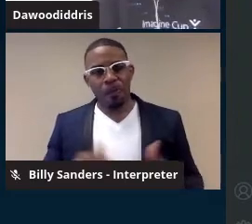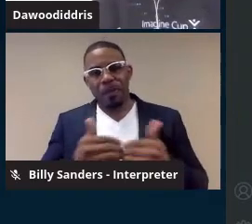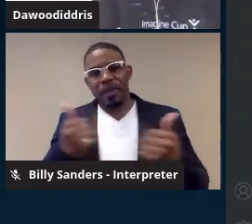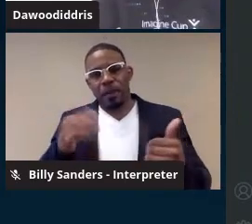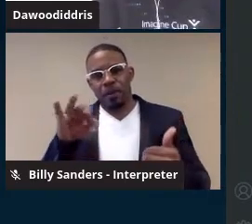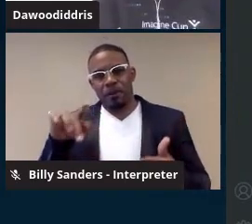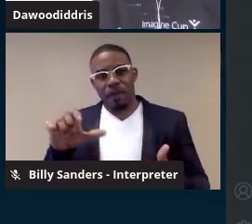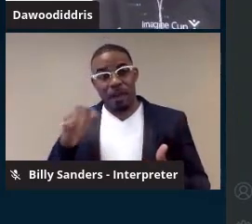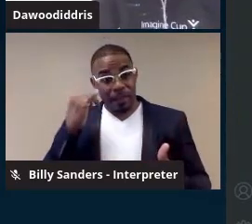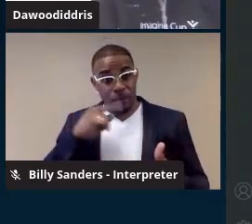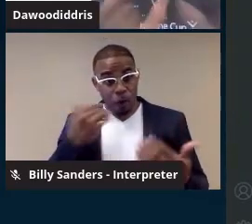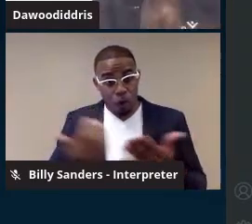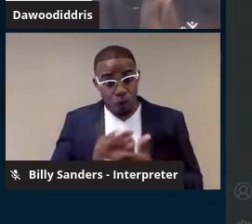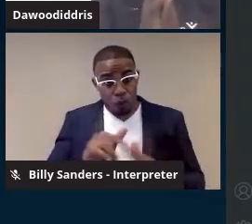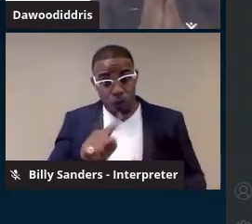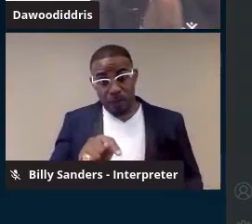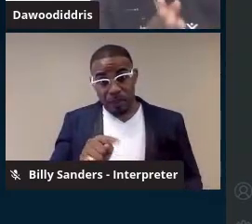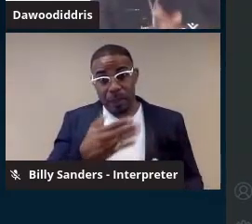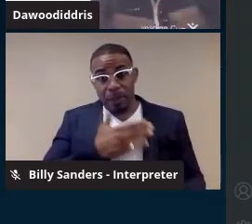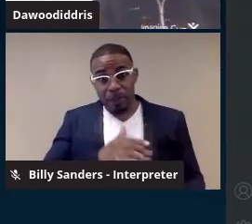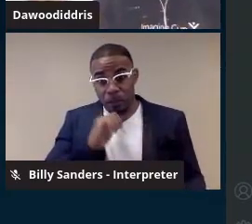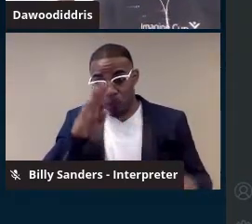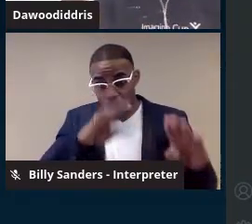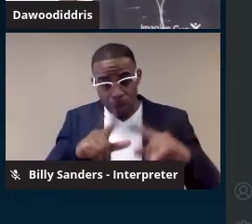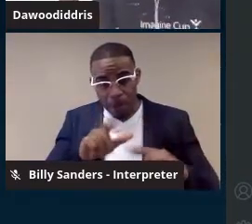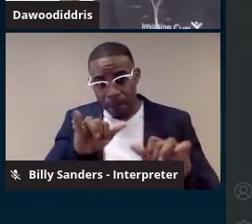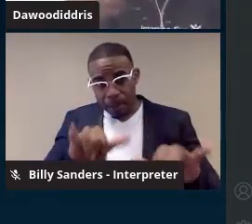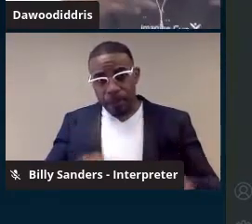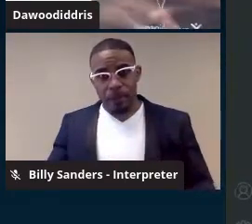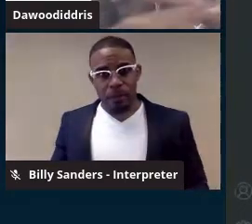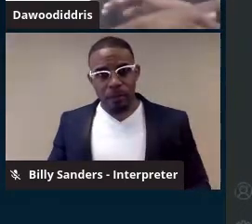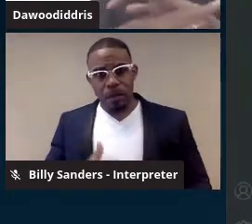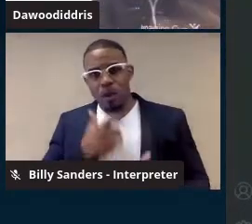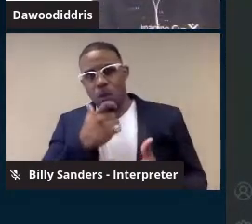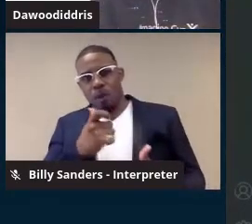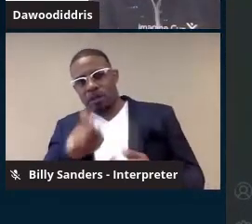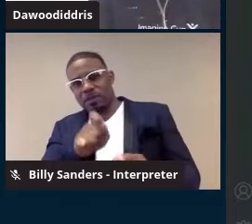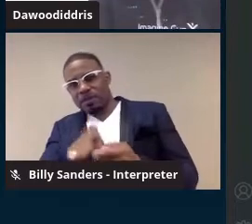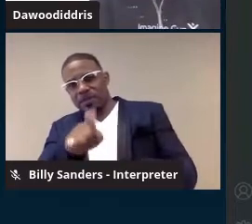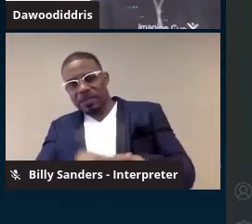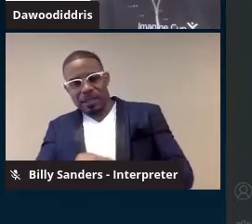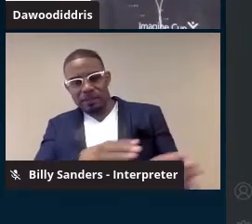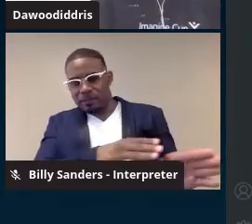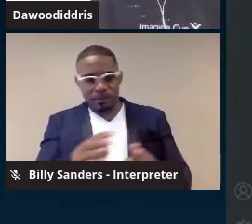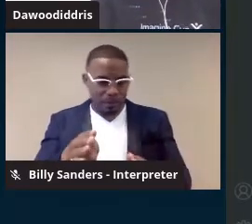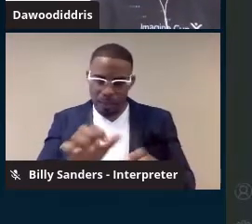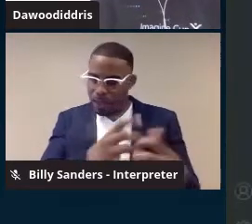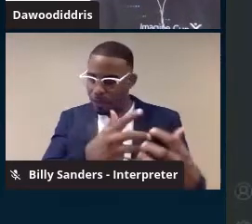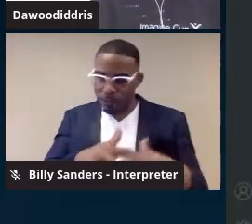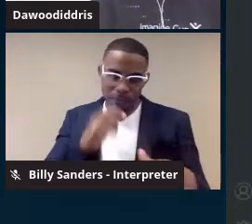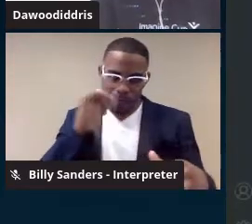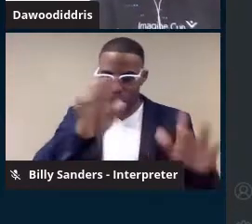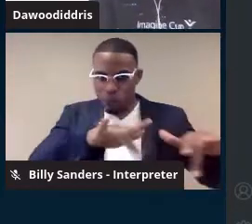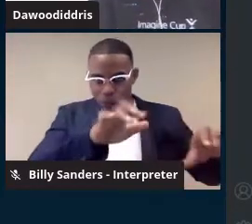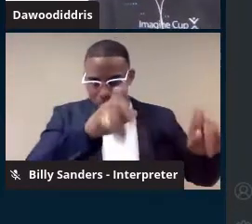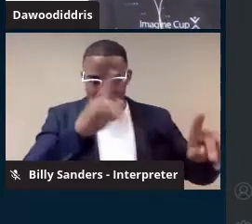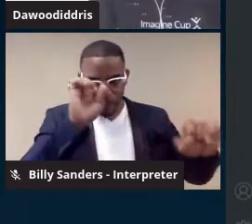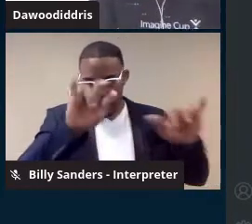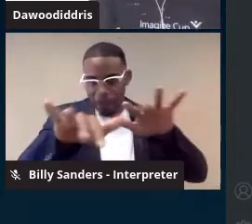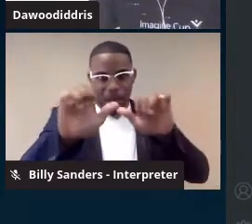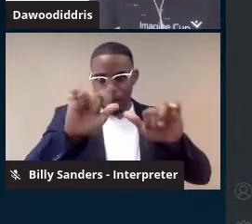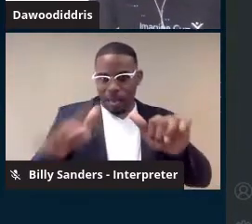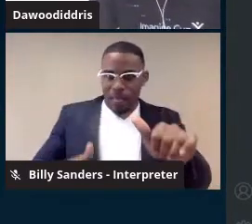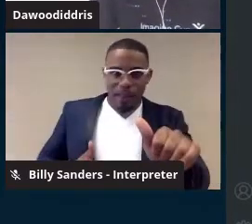And if you are new to it, please don't worry, don't get confused. You can watch it a second time and everything should be clear, all right? Like magic, right?